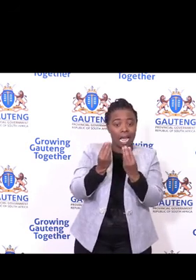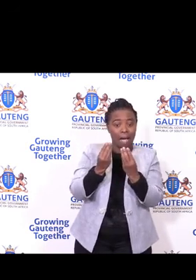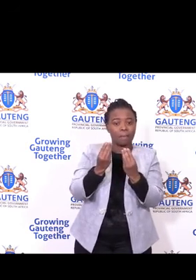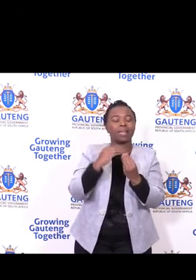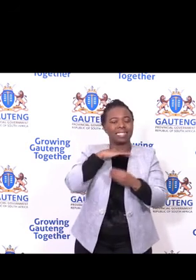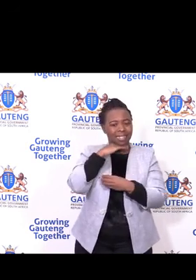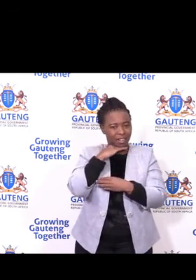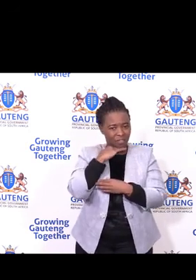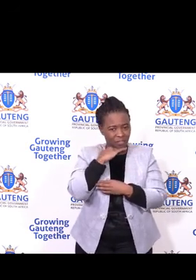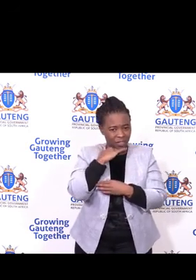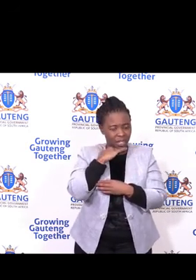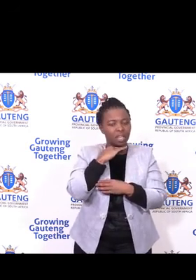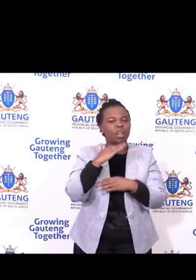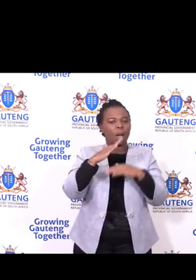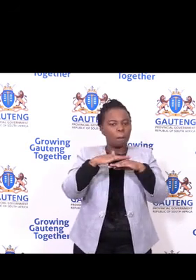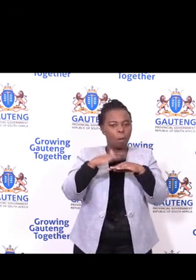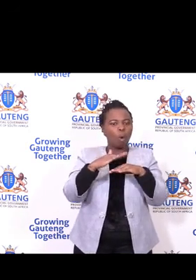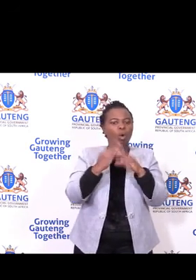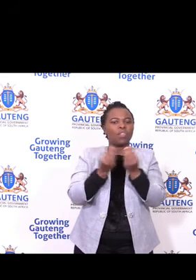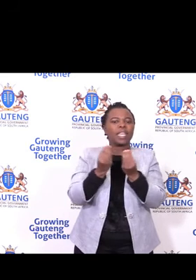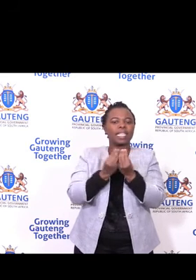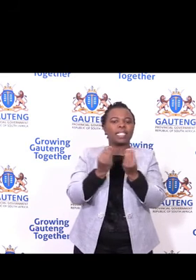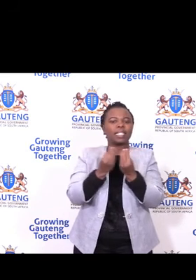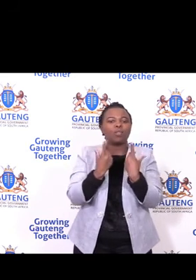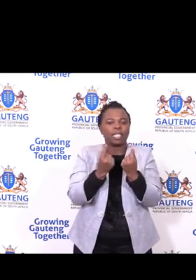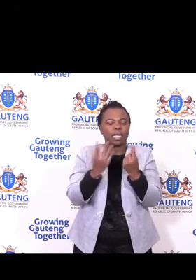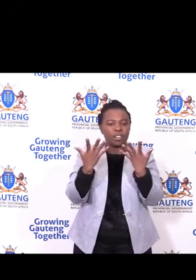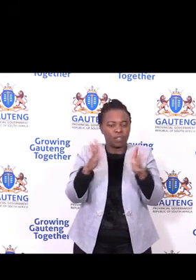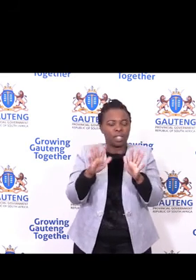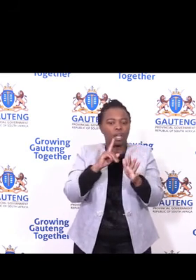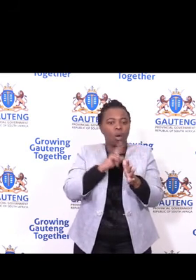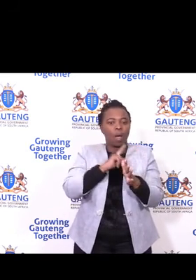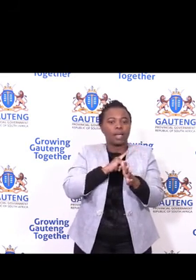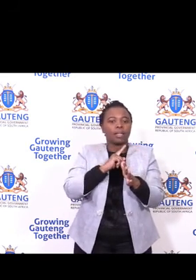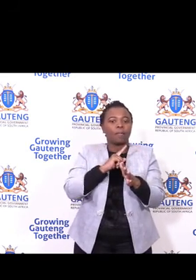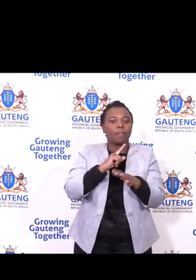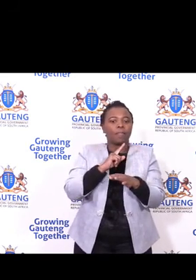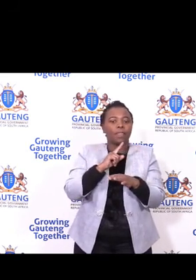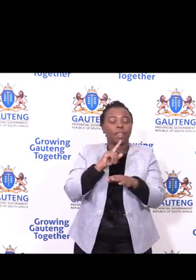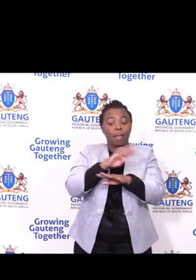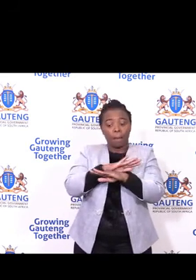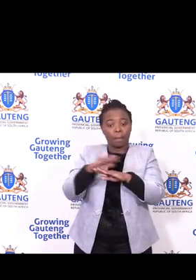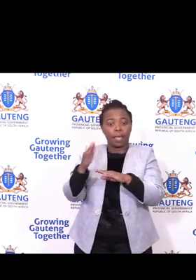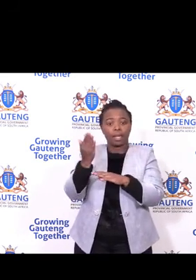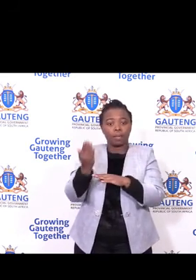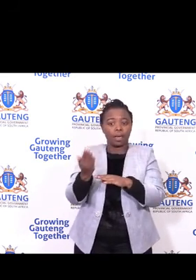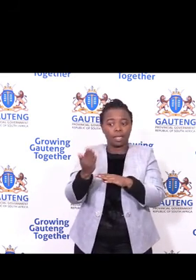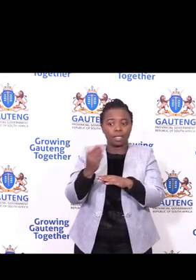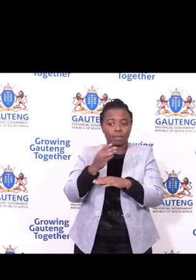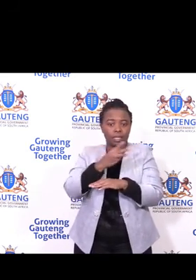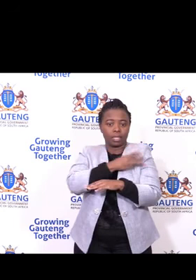of efforts that we've put into place. Like I've indicated, the bed management team is doing that and it's helping